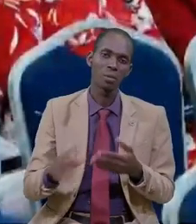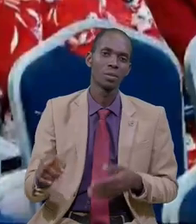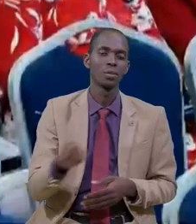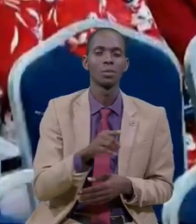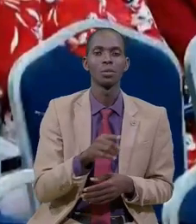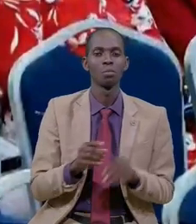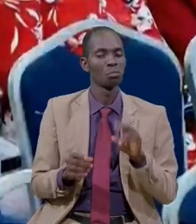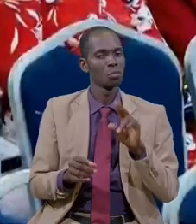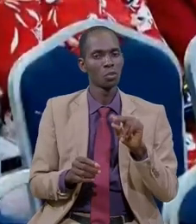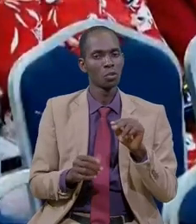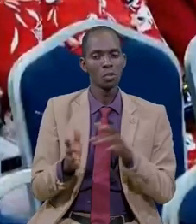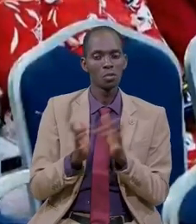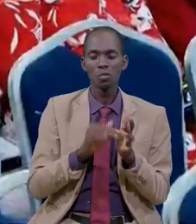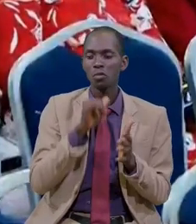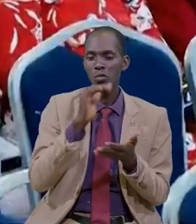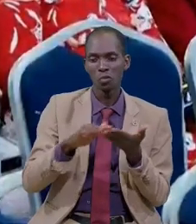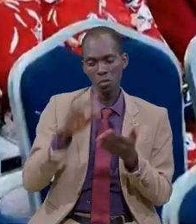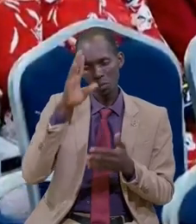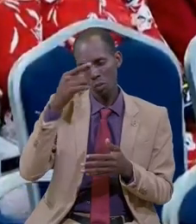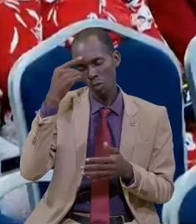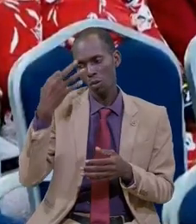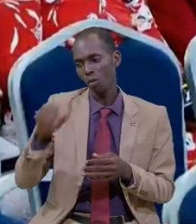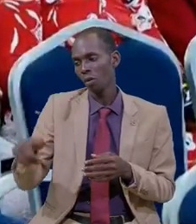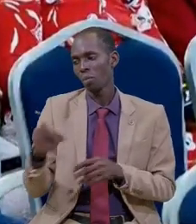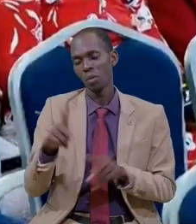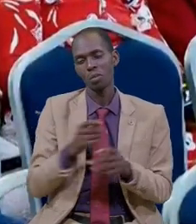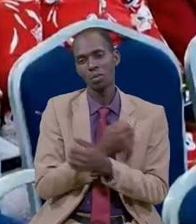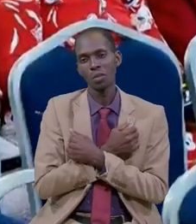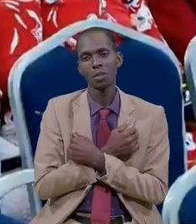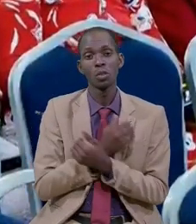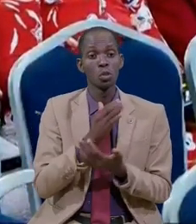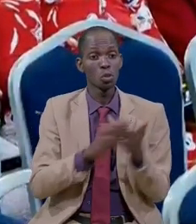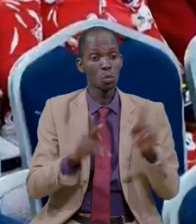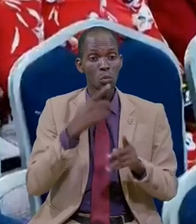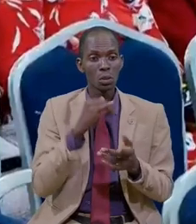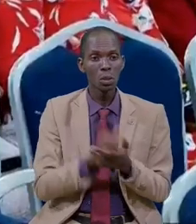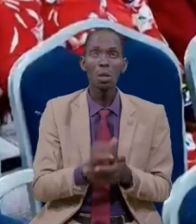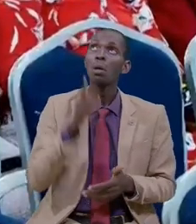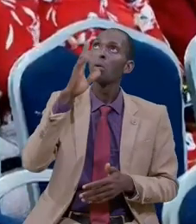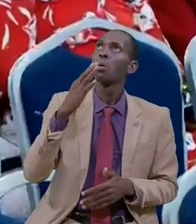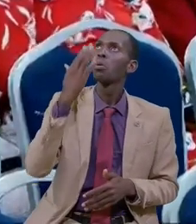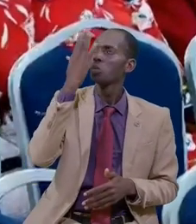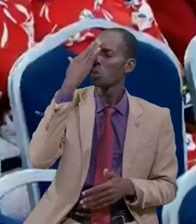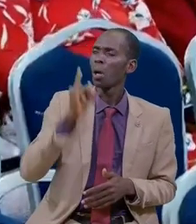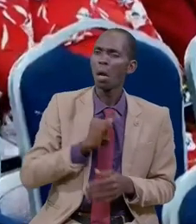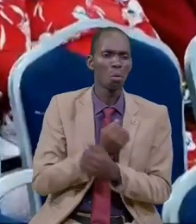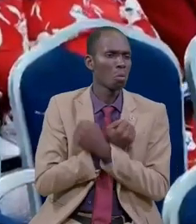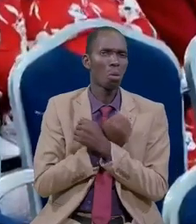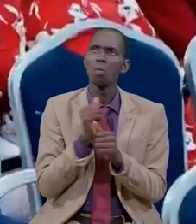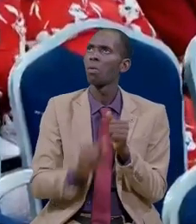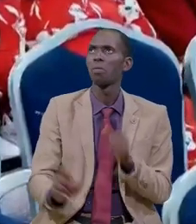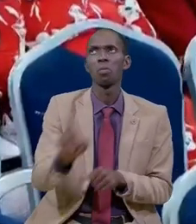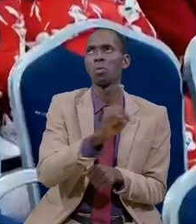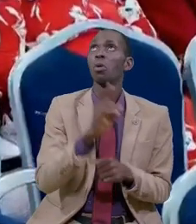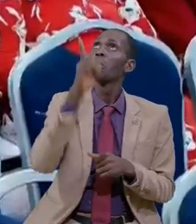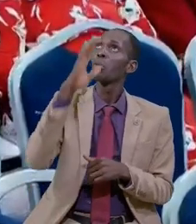sont pardonnés? Non. Some people say, God knows I love everyone. God knows I give my